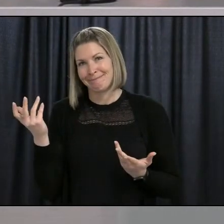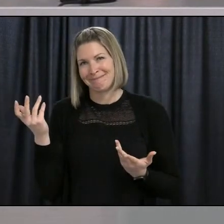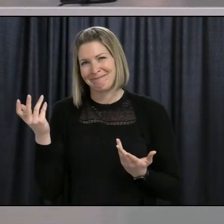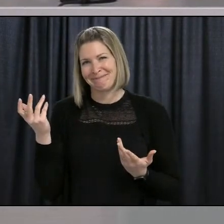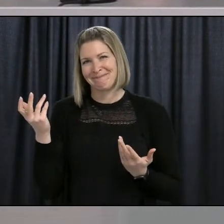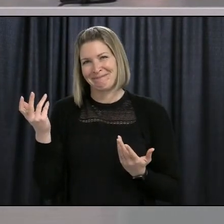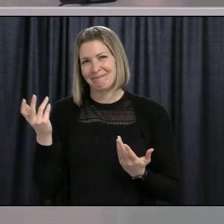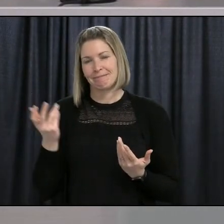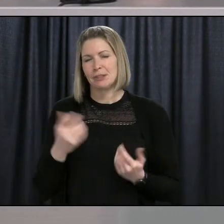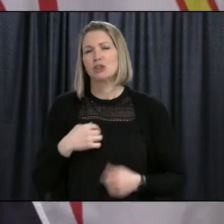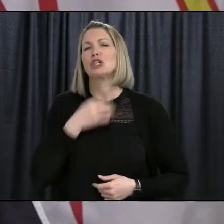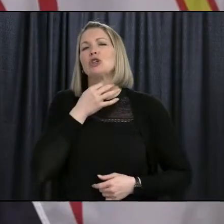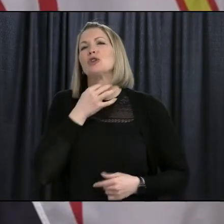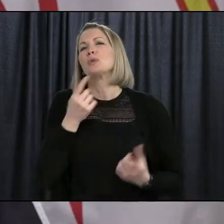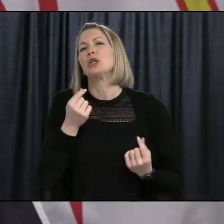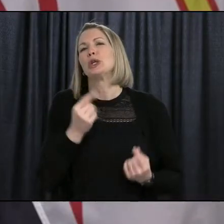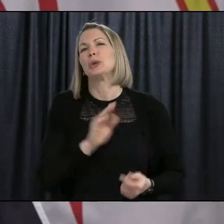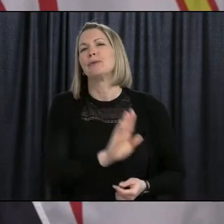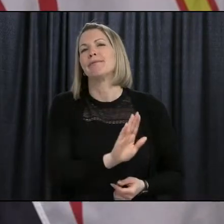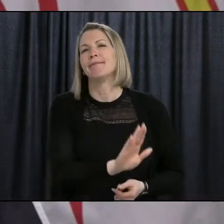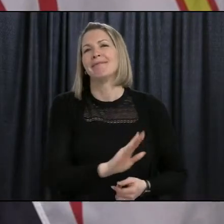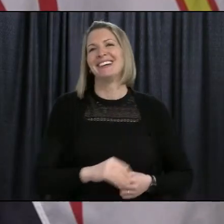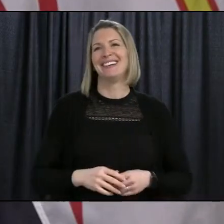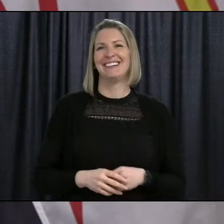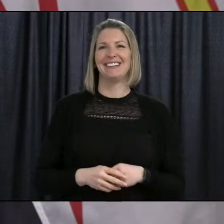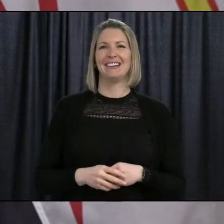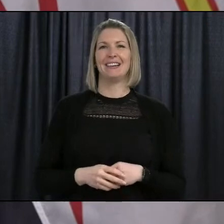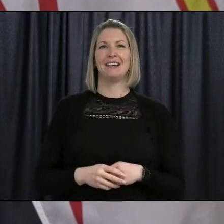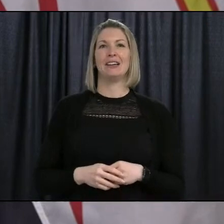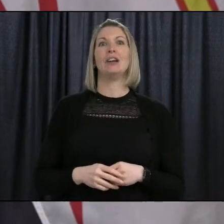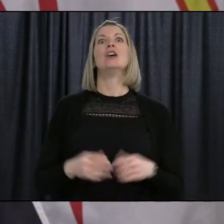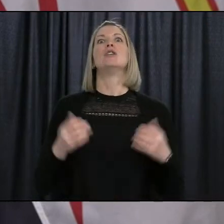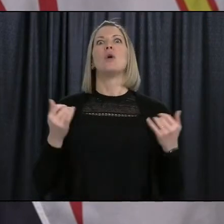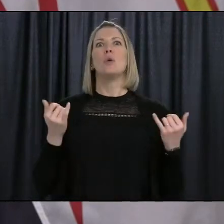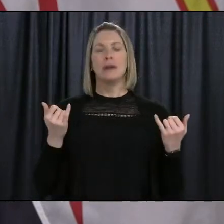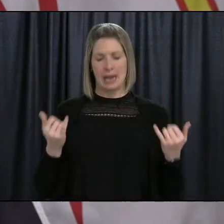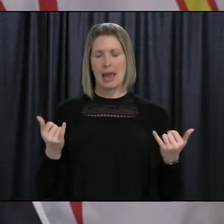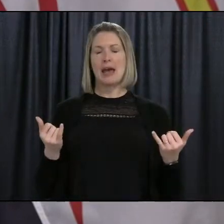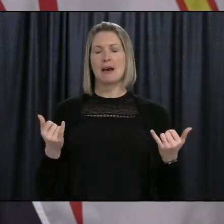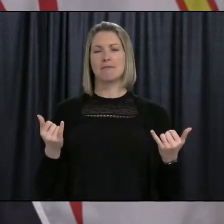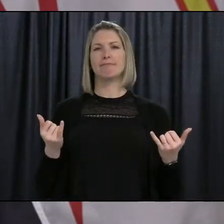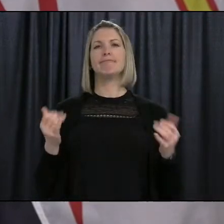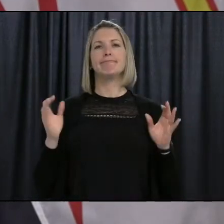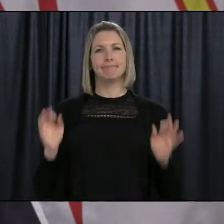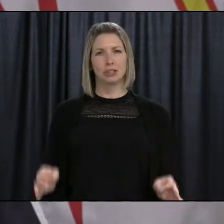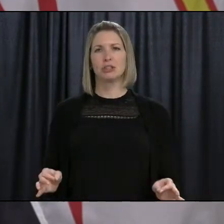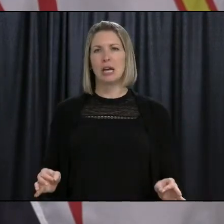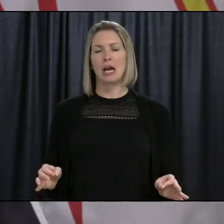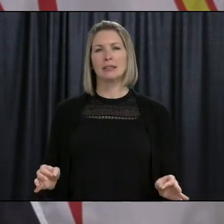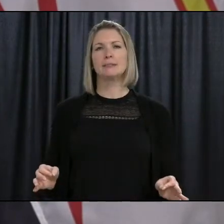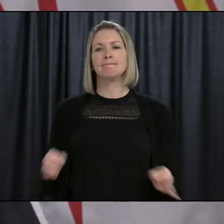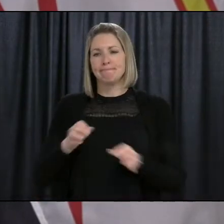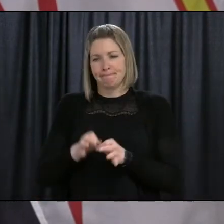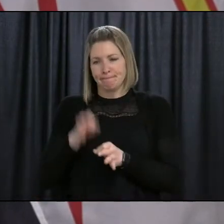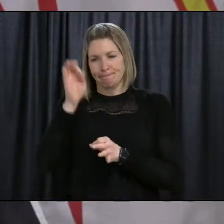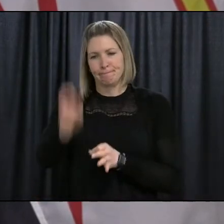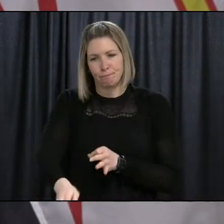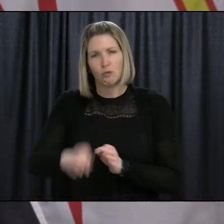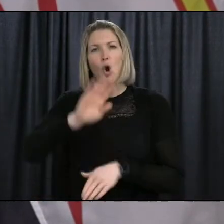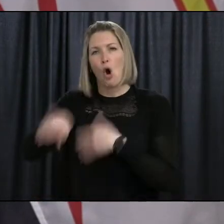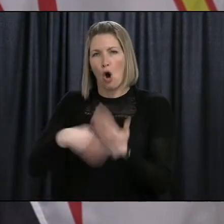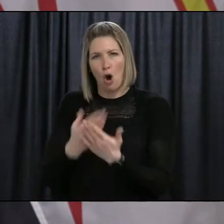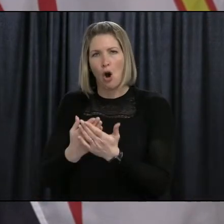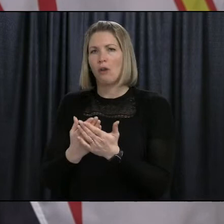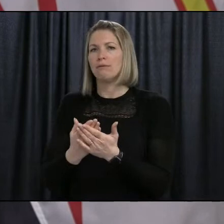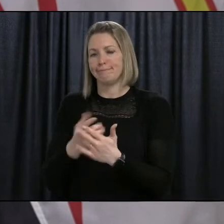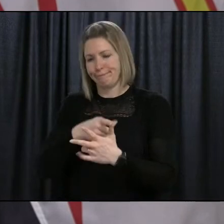first dose? How does that work? Yeah, so we're going to actually pivot right now, and we're going to move to an extended dose interval of 16 weeks or